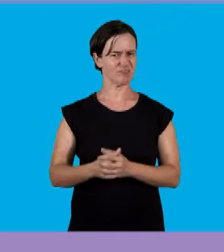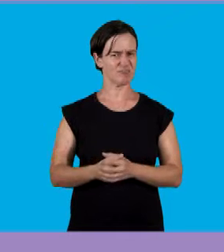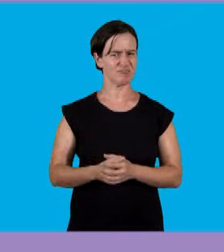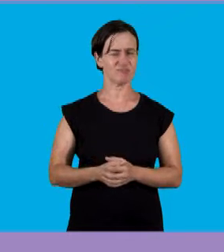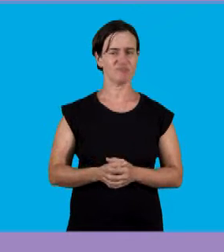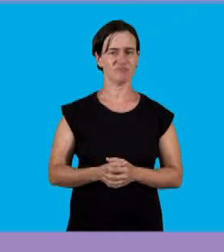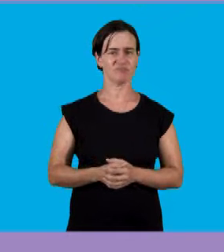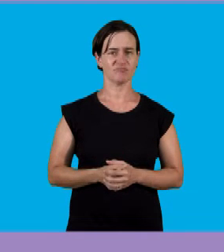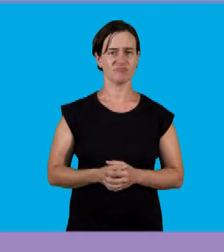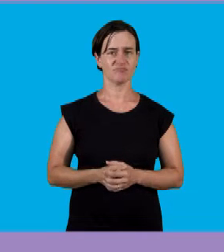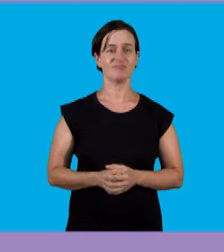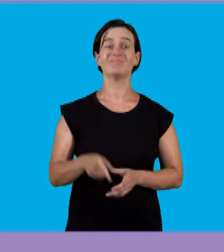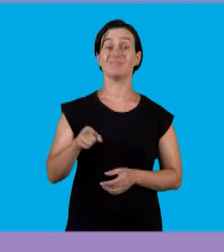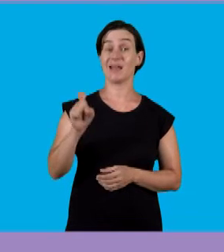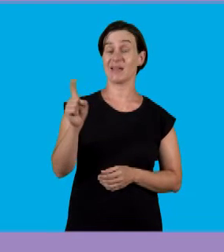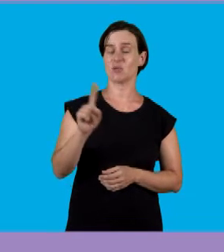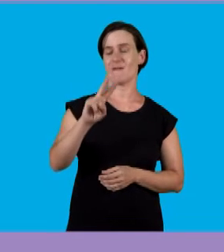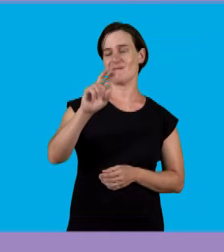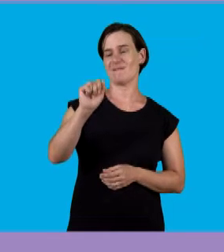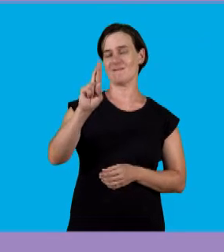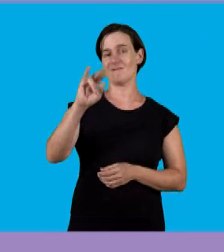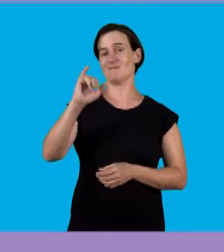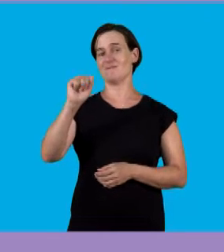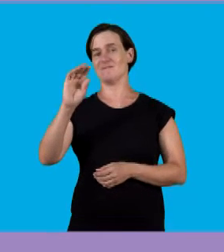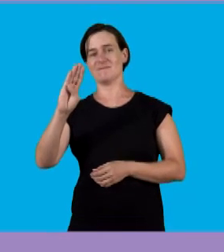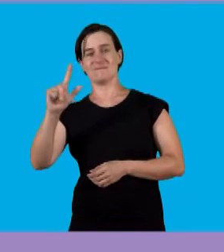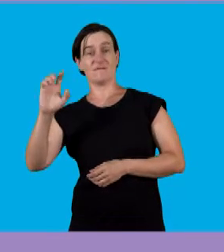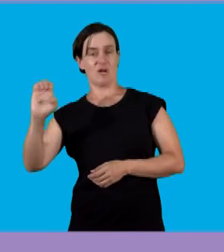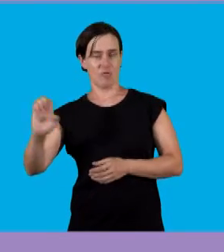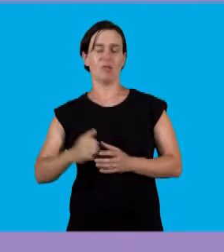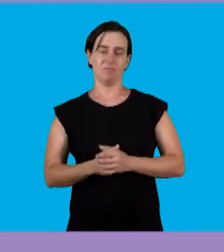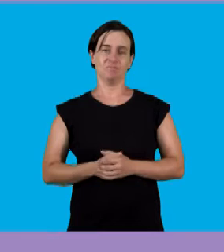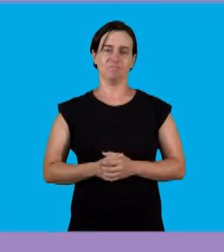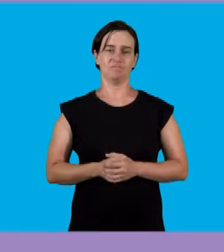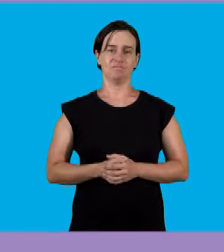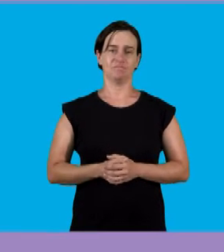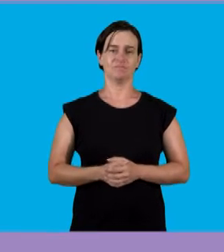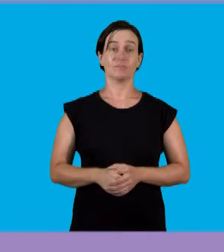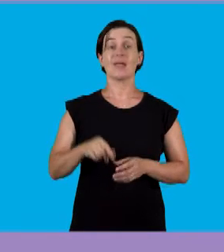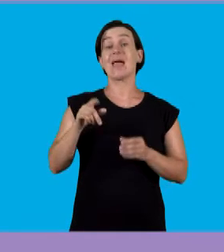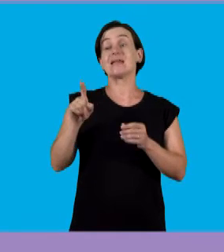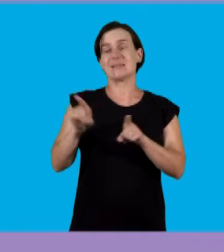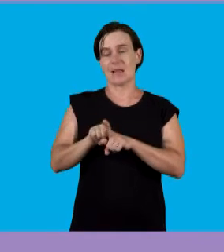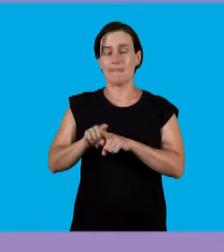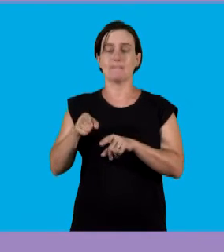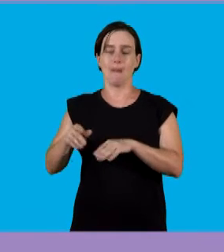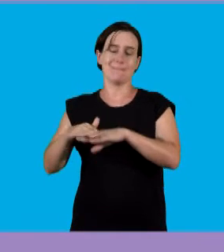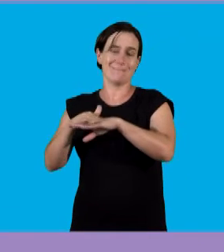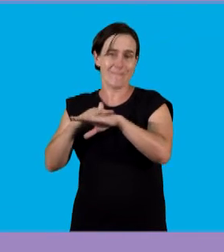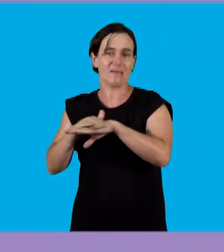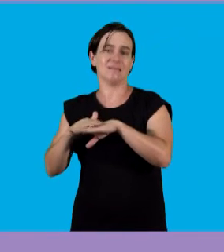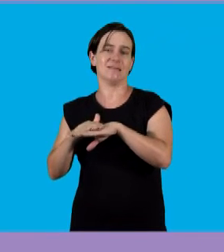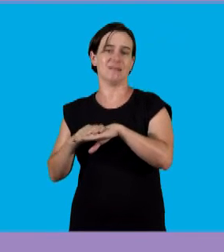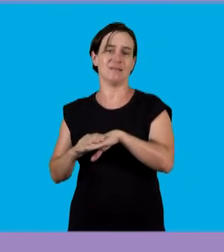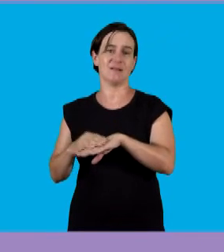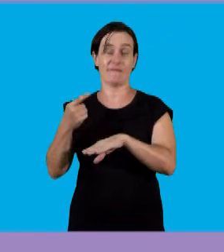And what about the x? Well, yes, that x is the variable and it is also